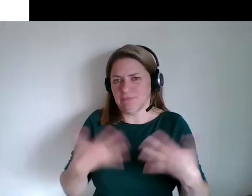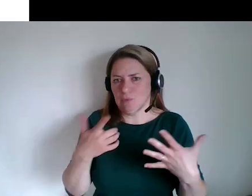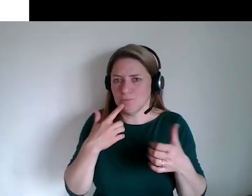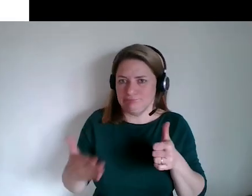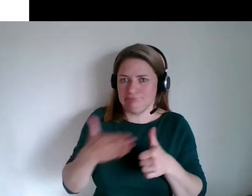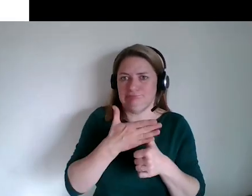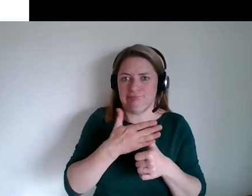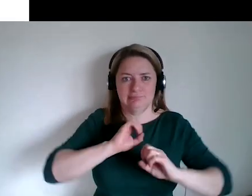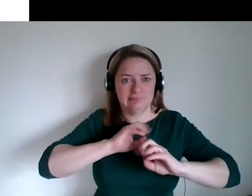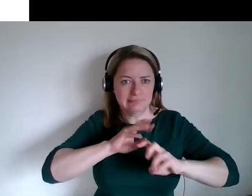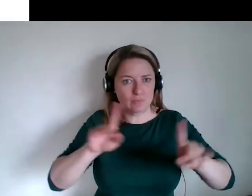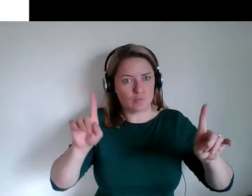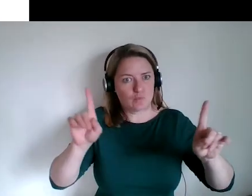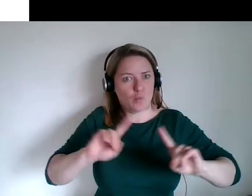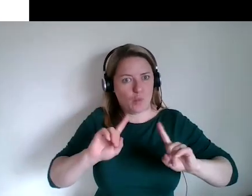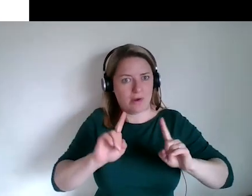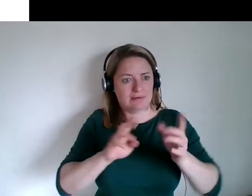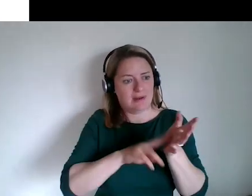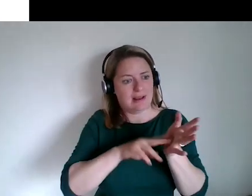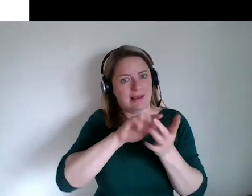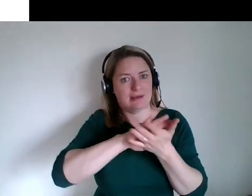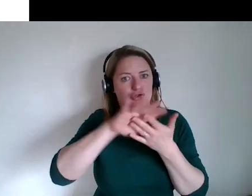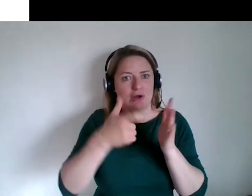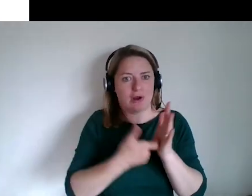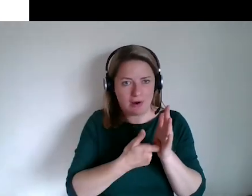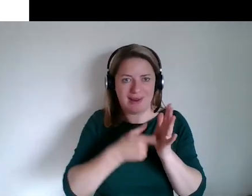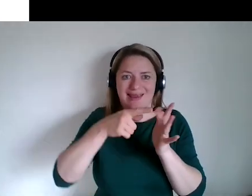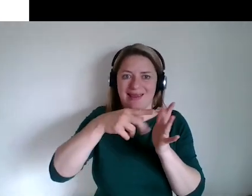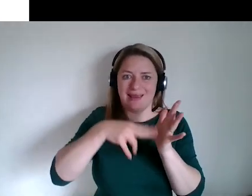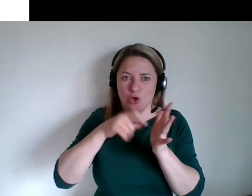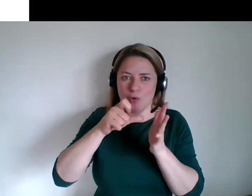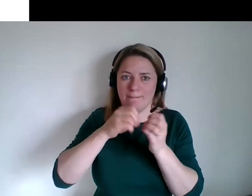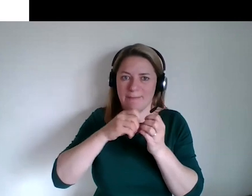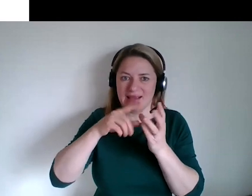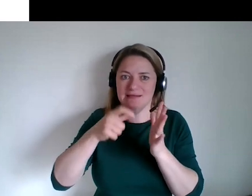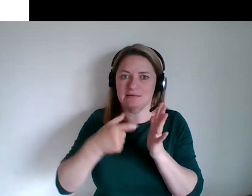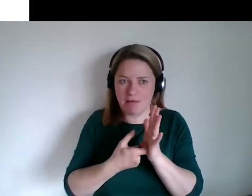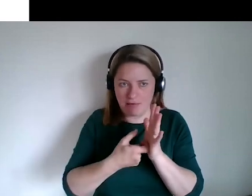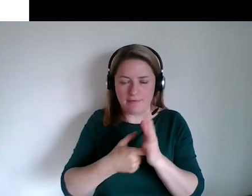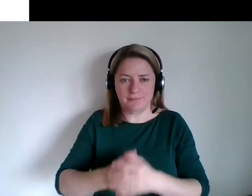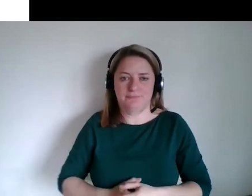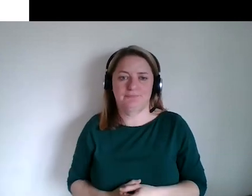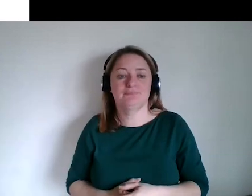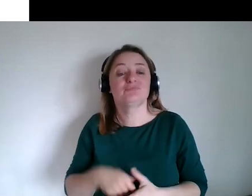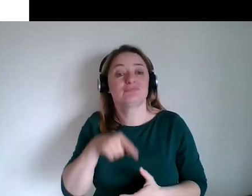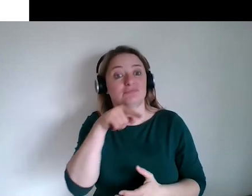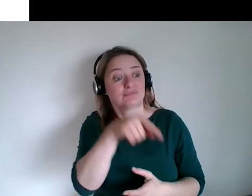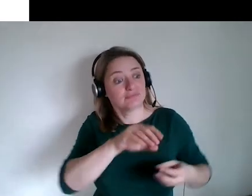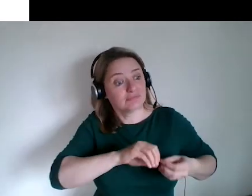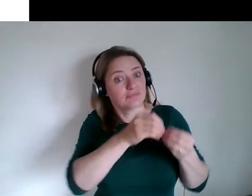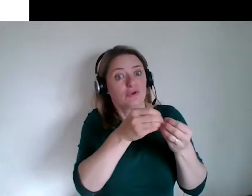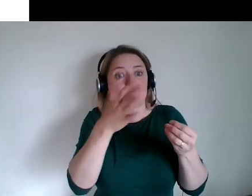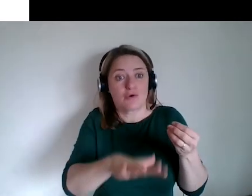Okay, so firstly, what are NIHR incubators? The incubator programme fell out